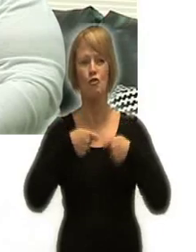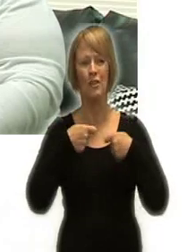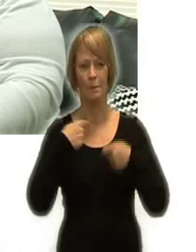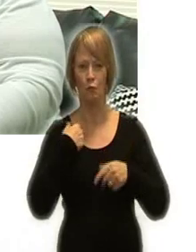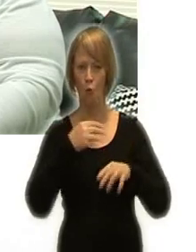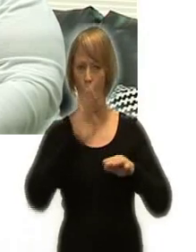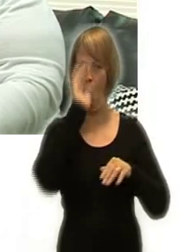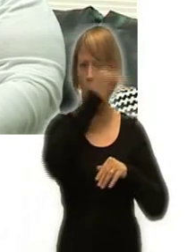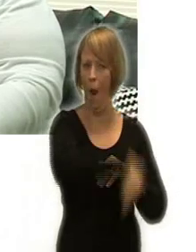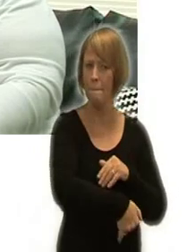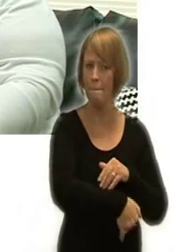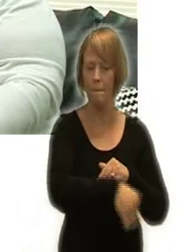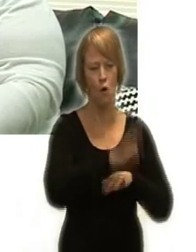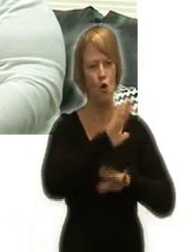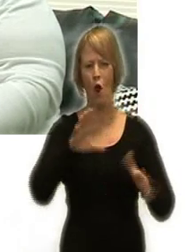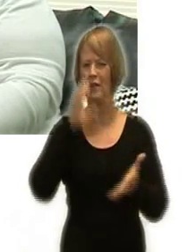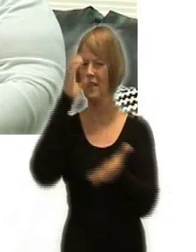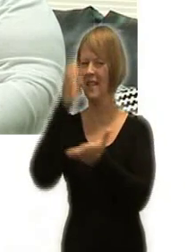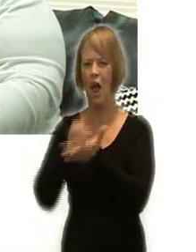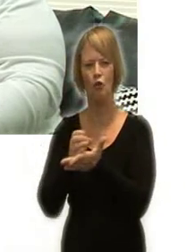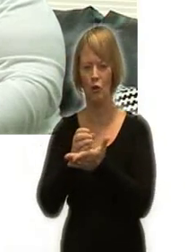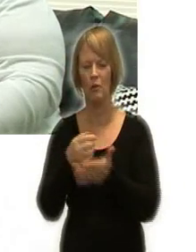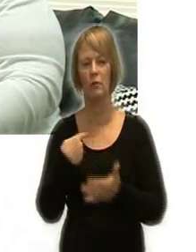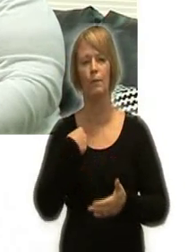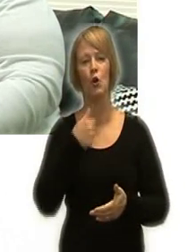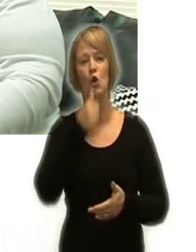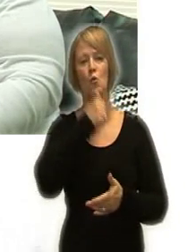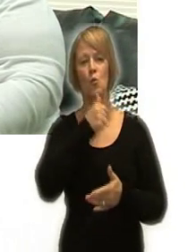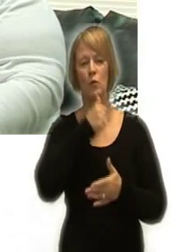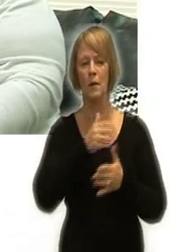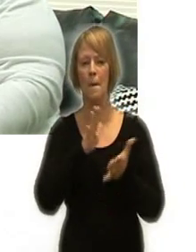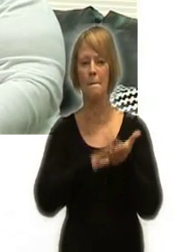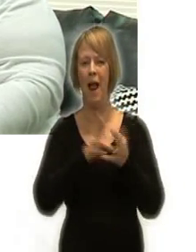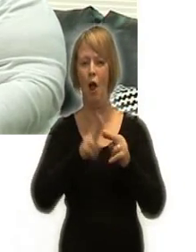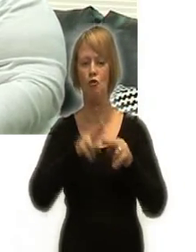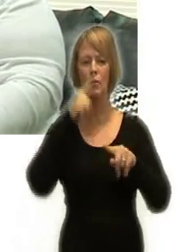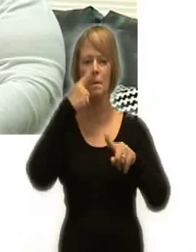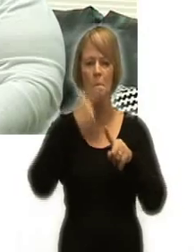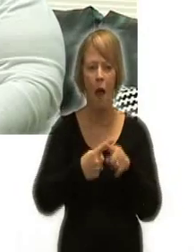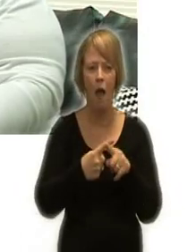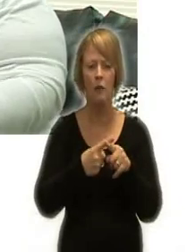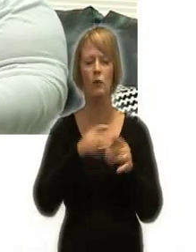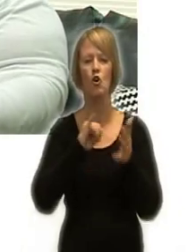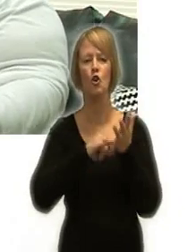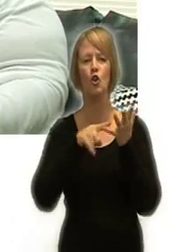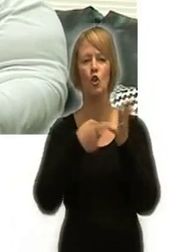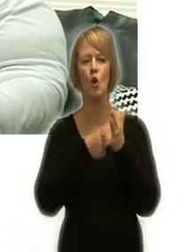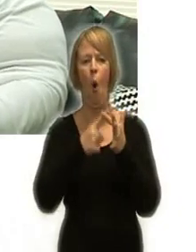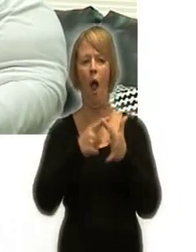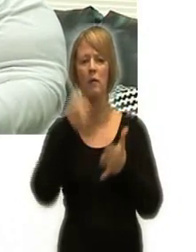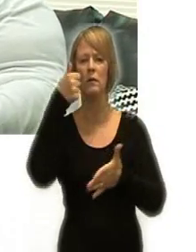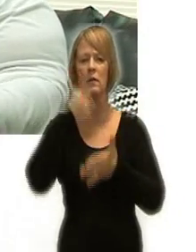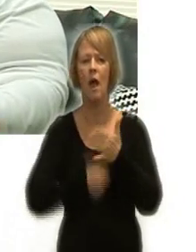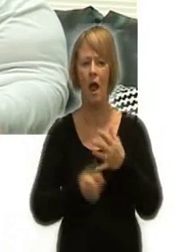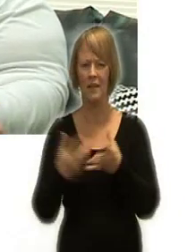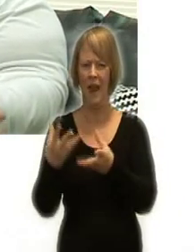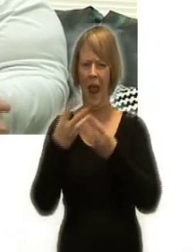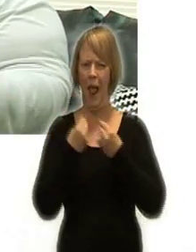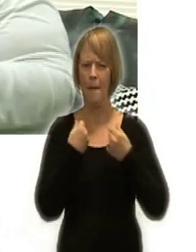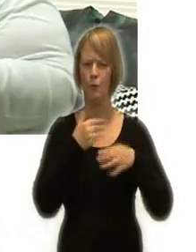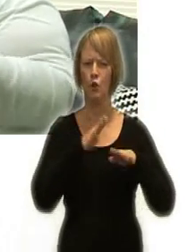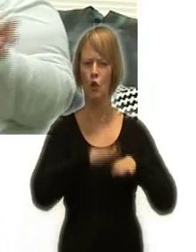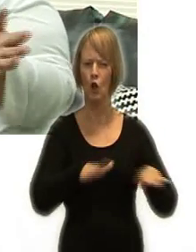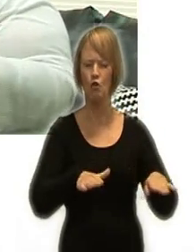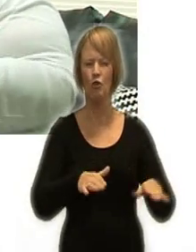Parents Plus and Sure Start to help me with the children. And it really was through those groups, which shame they weren't under an